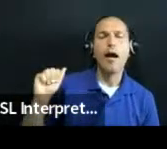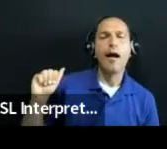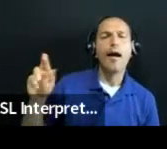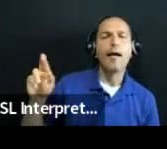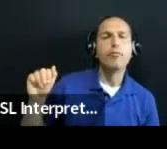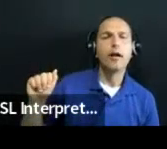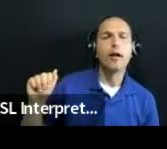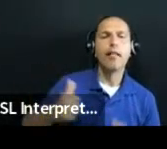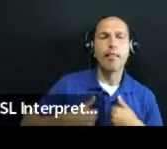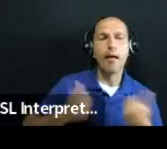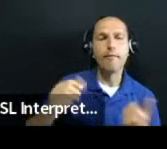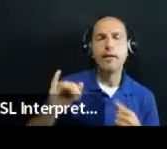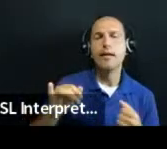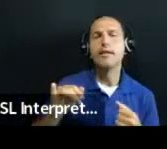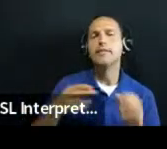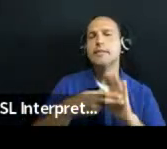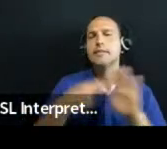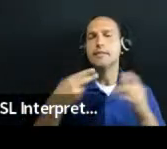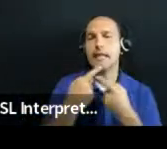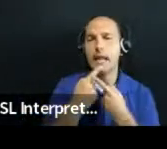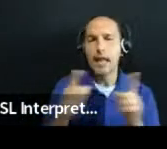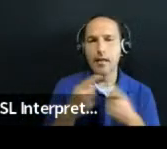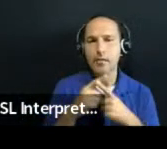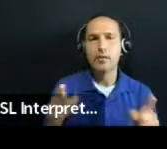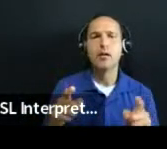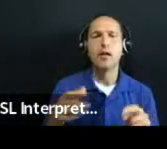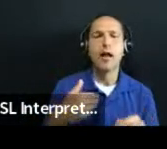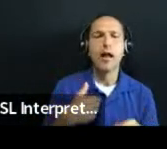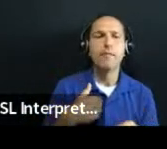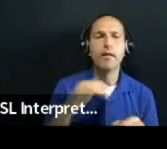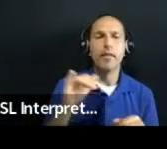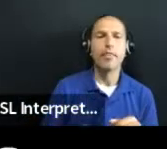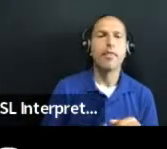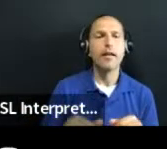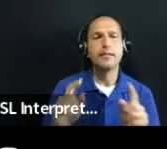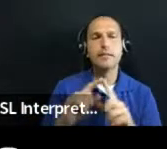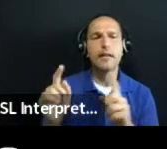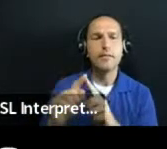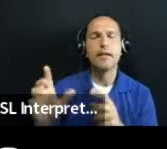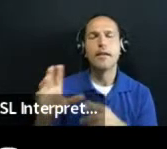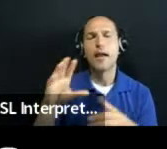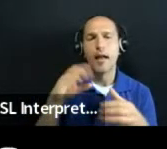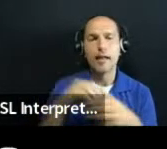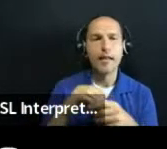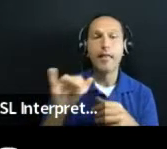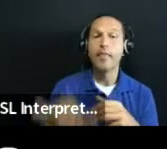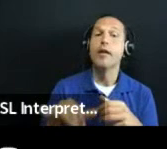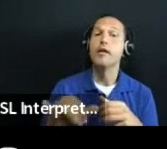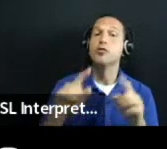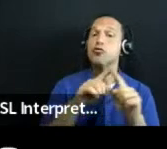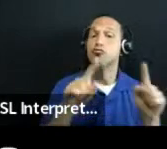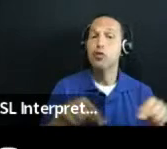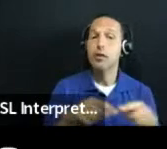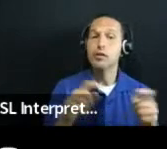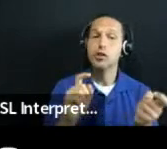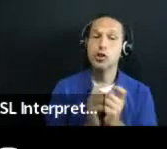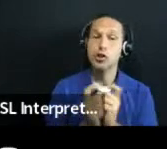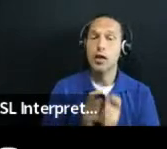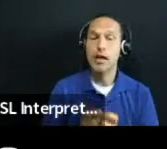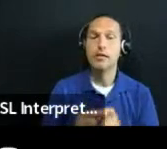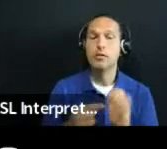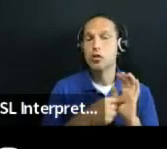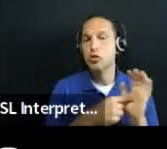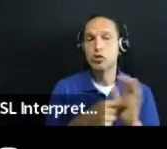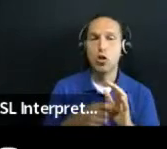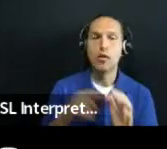and status announcements. So making sure that if there's dynamic content or if the screen changes, that information is summarized to screen